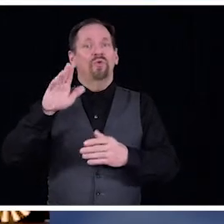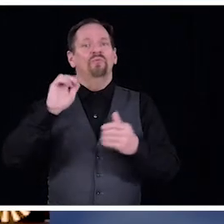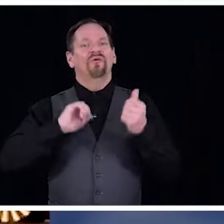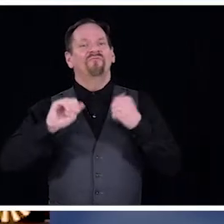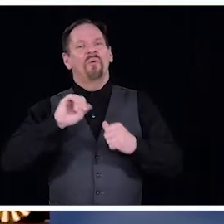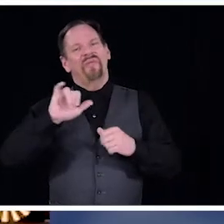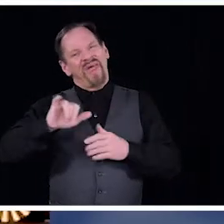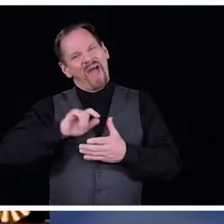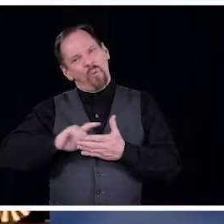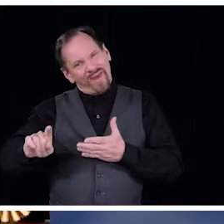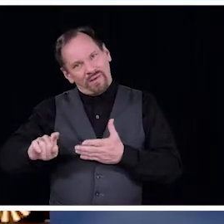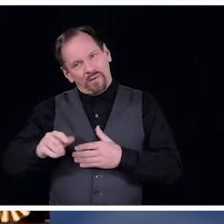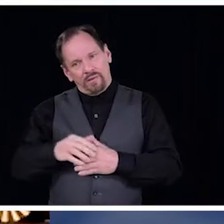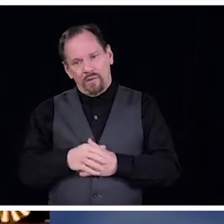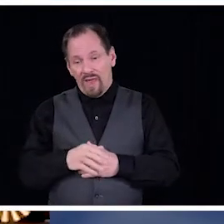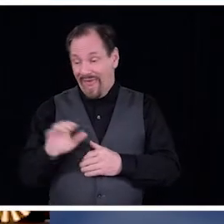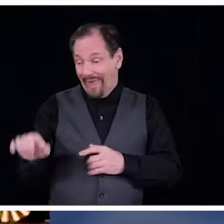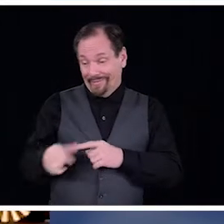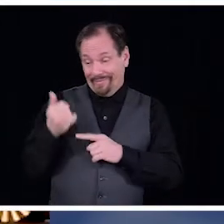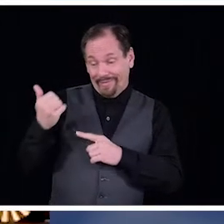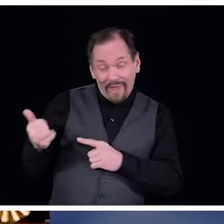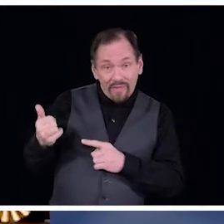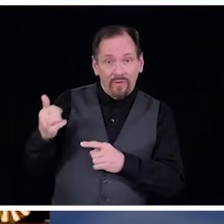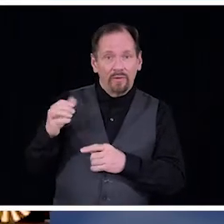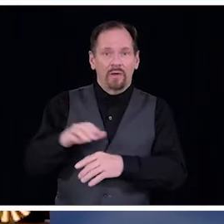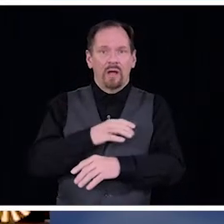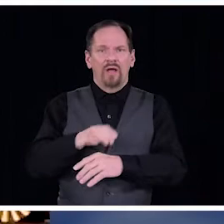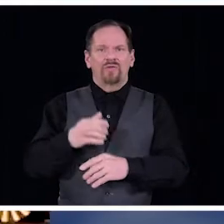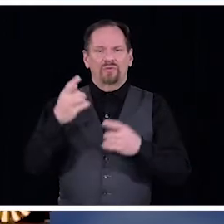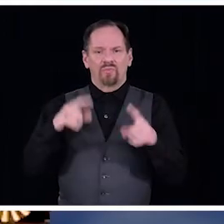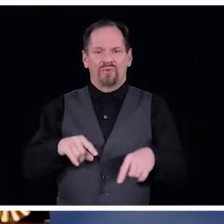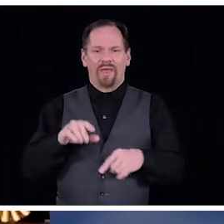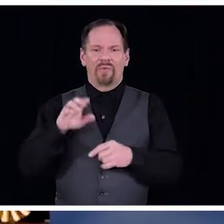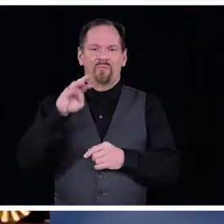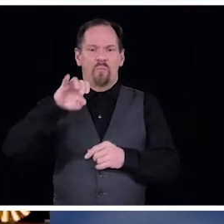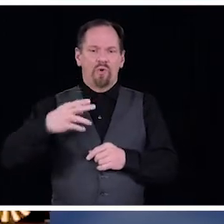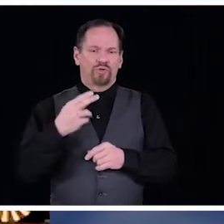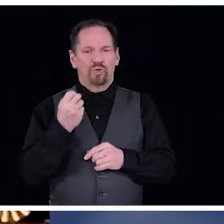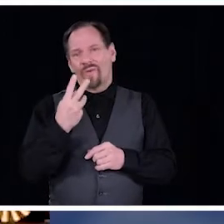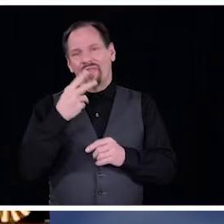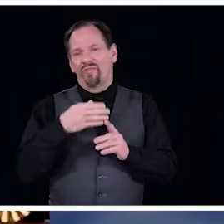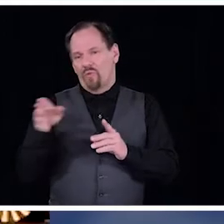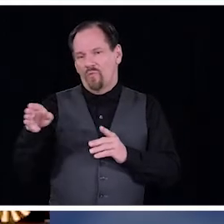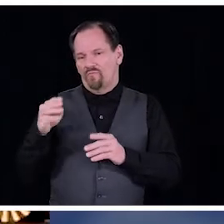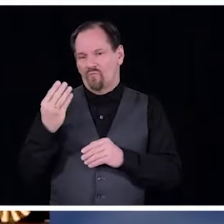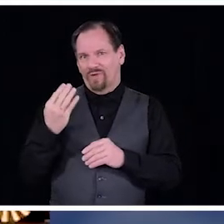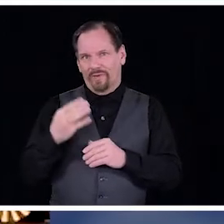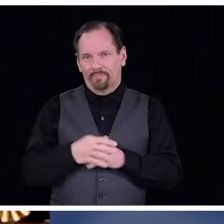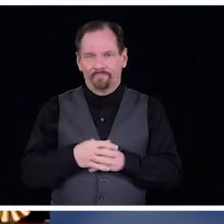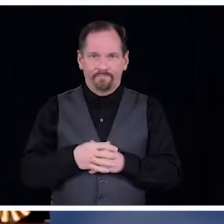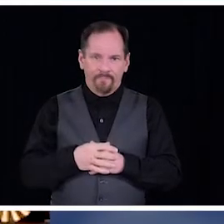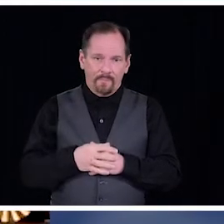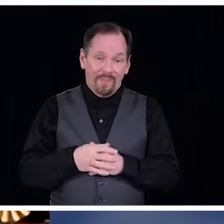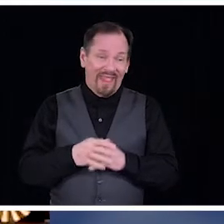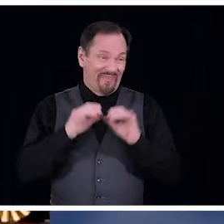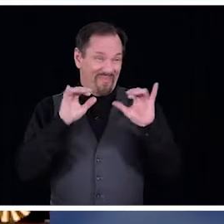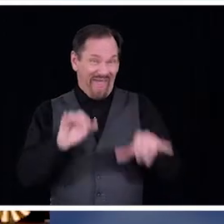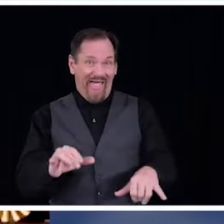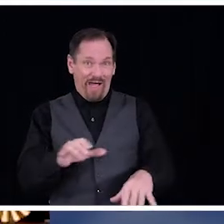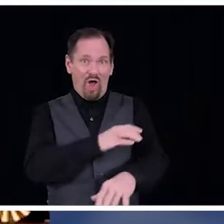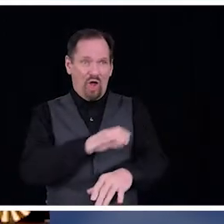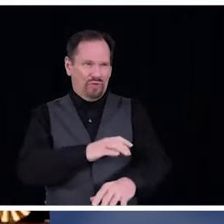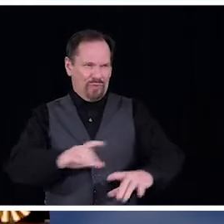La Rondine, scheduled for three performances from March 12th to the 14th. The spontaneous concert